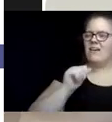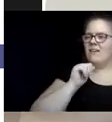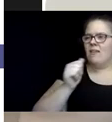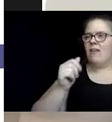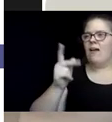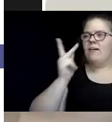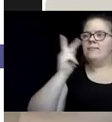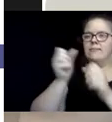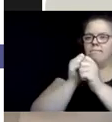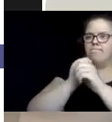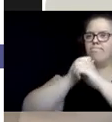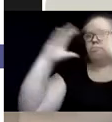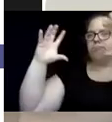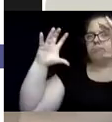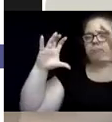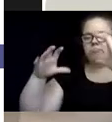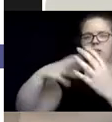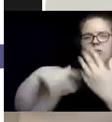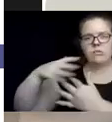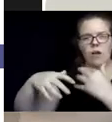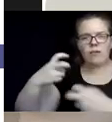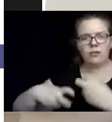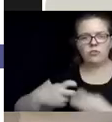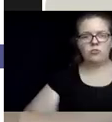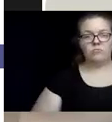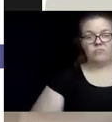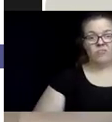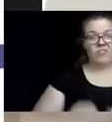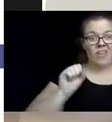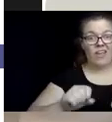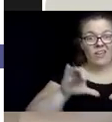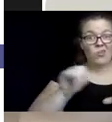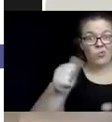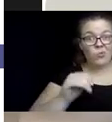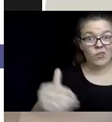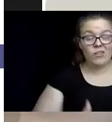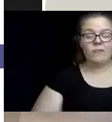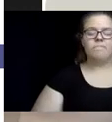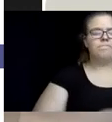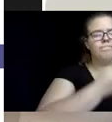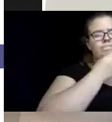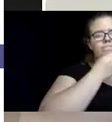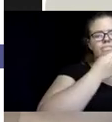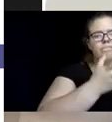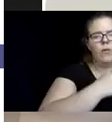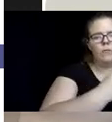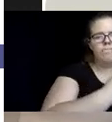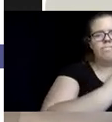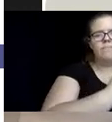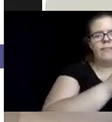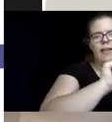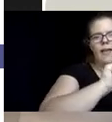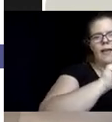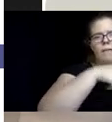issue. Can anything be done? Experts believe in funding APS and strengthening community